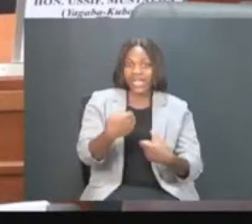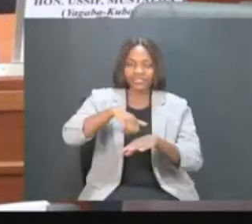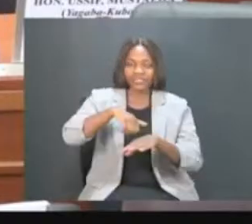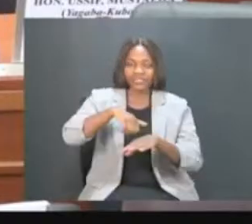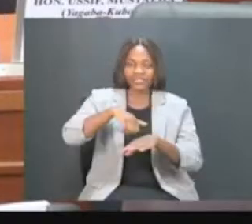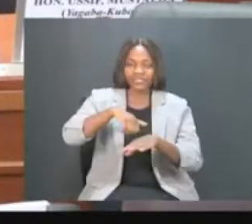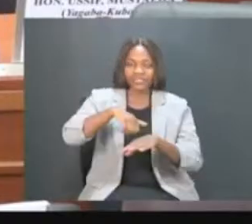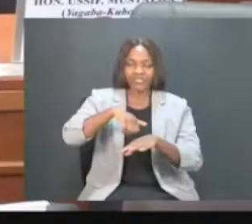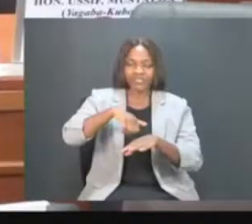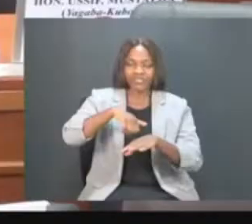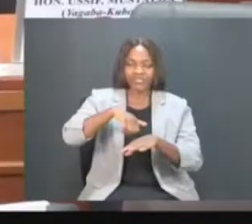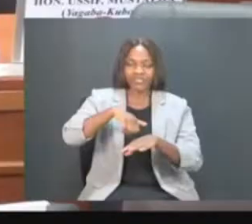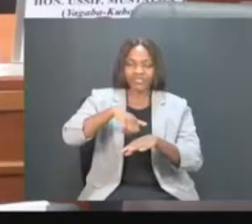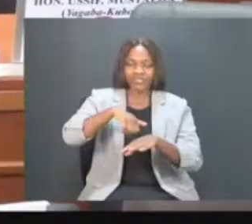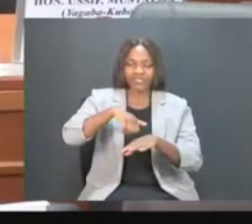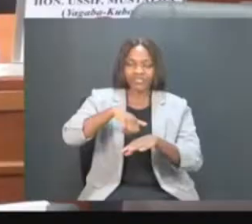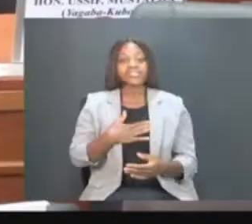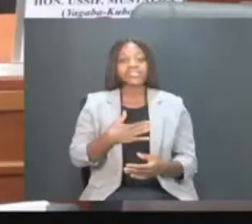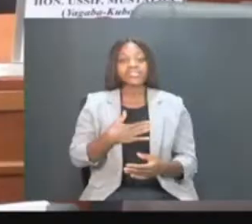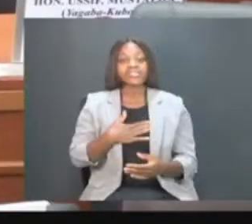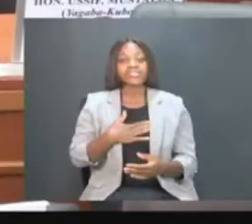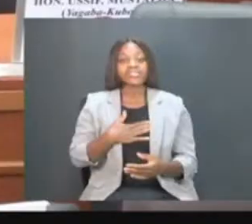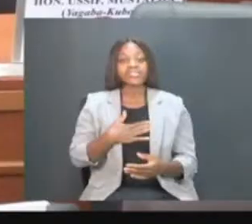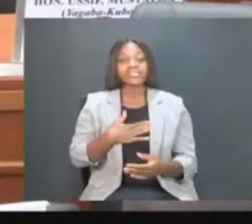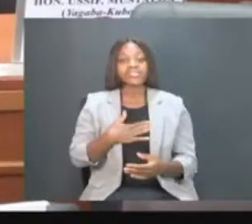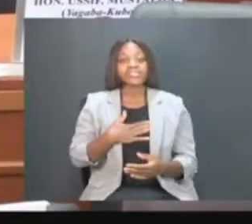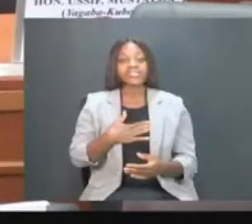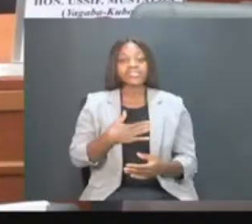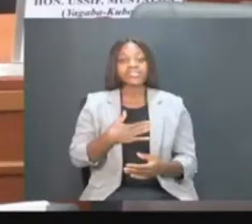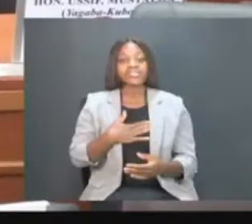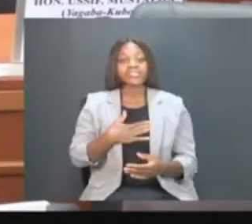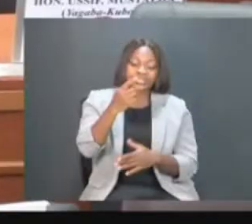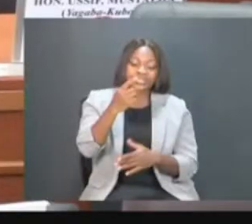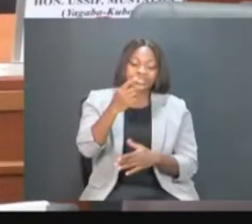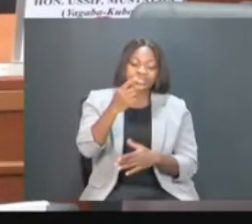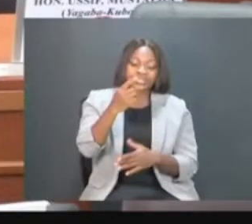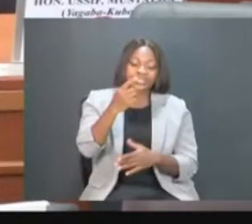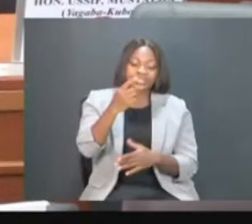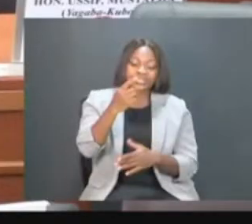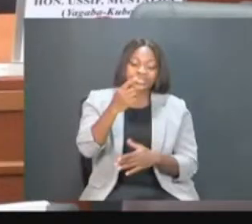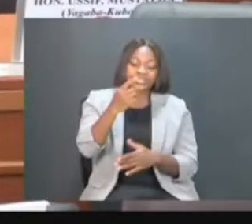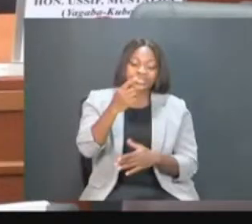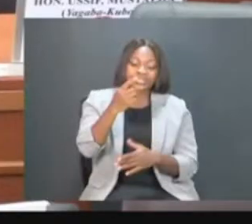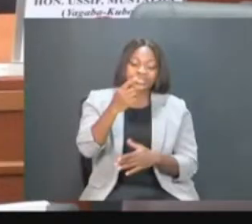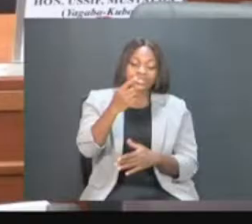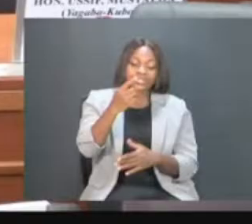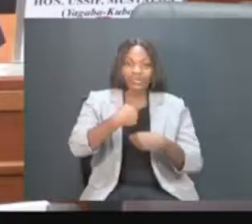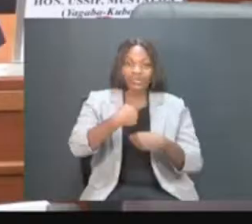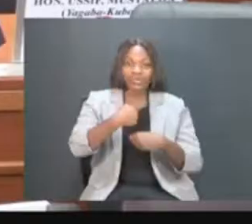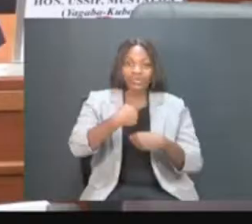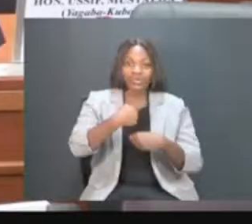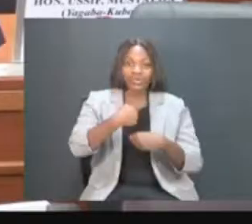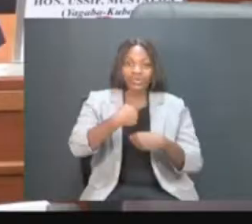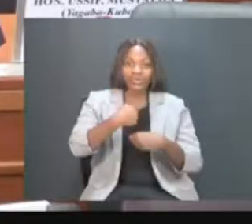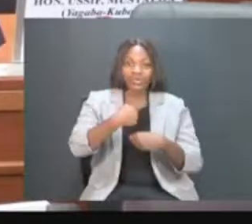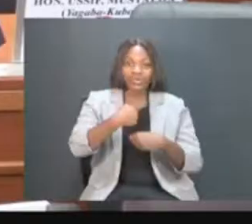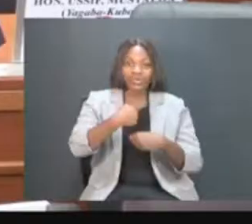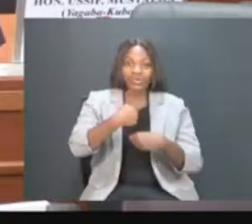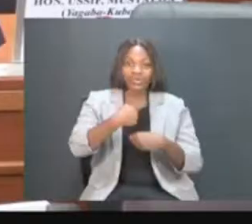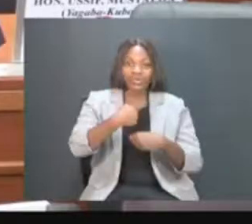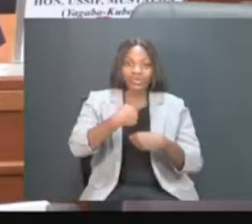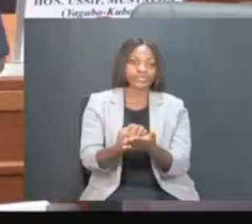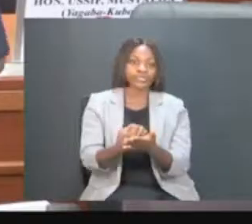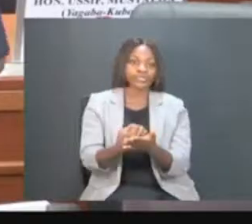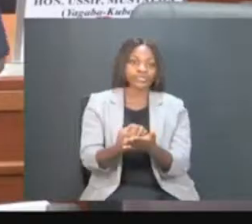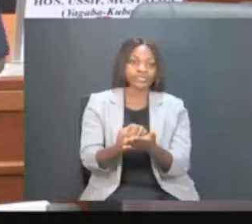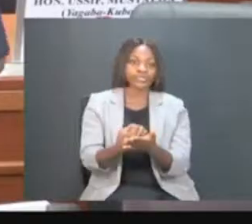is coming. It is not coming anywhere. What they have put in this document will not create a 24-hour economy. My last 2